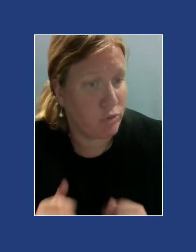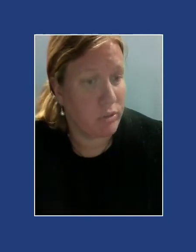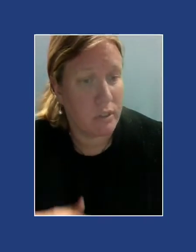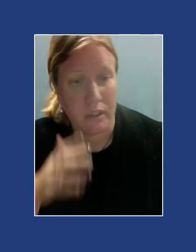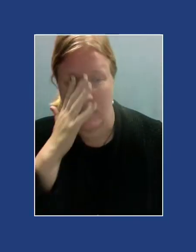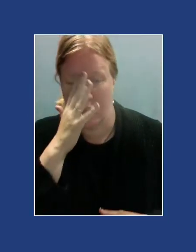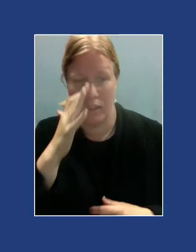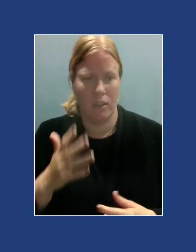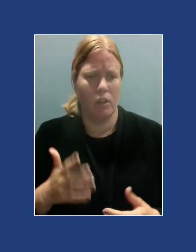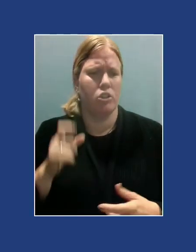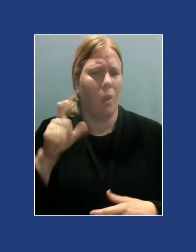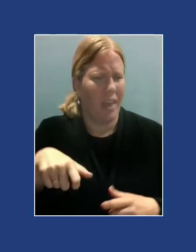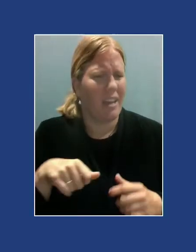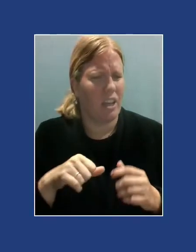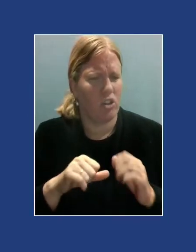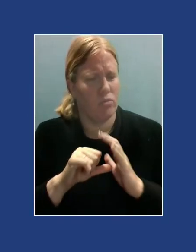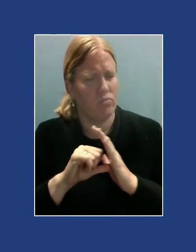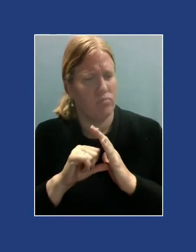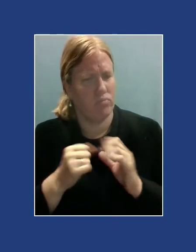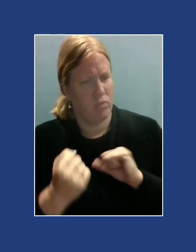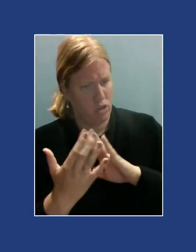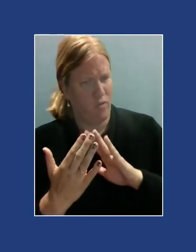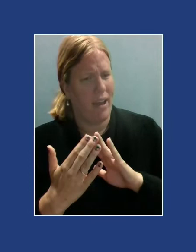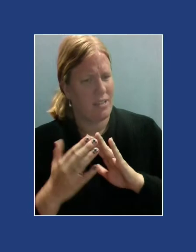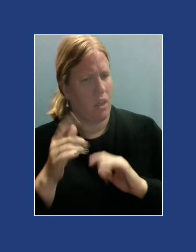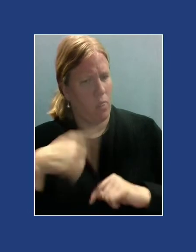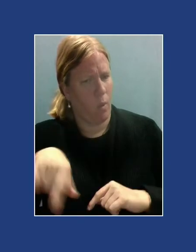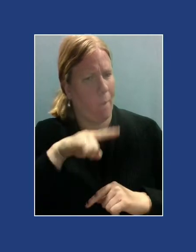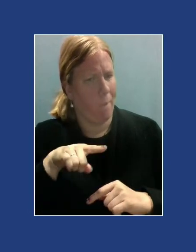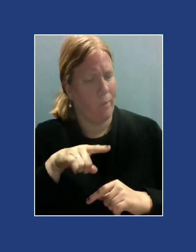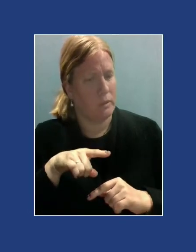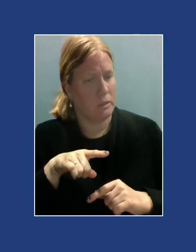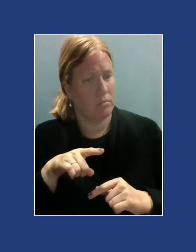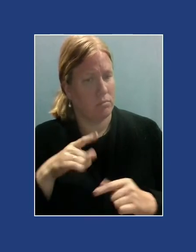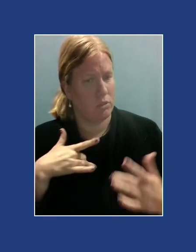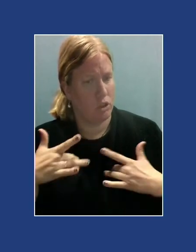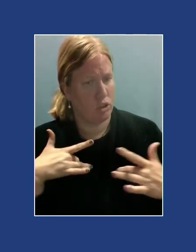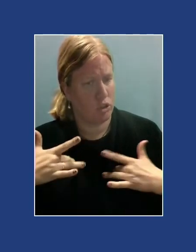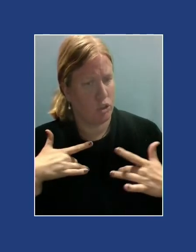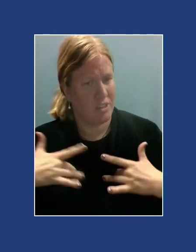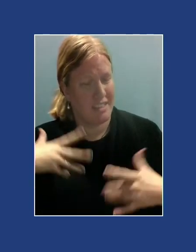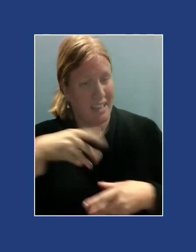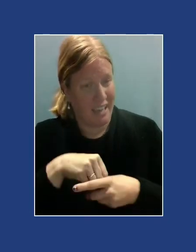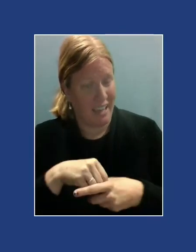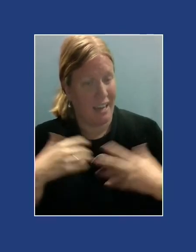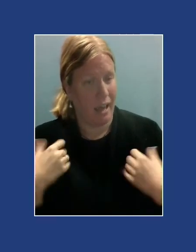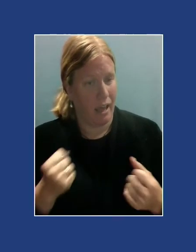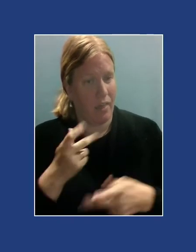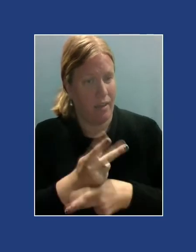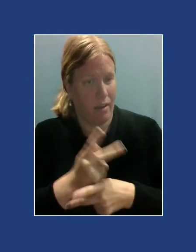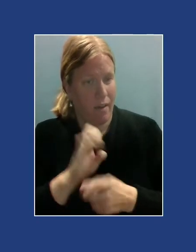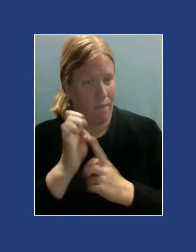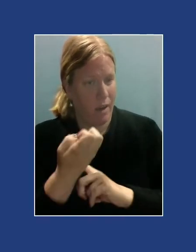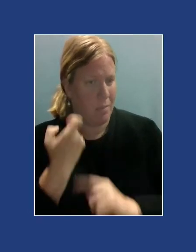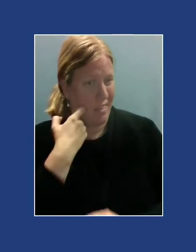minority stressors and should occur within the kind of inclusive and affirming healthcare environment that I was mentioning.